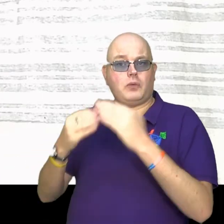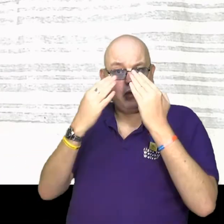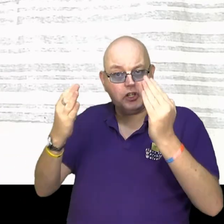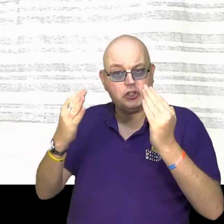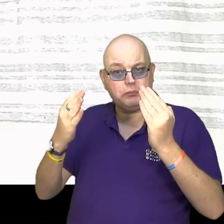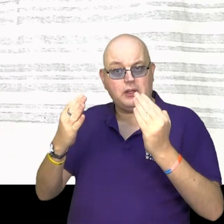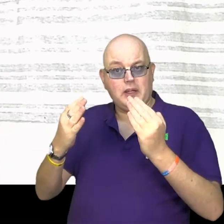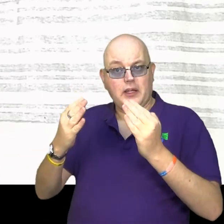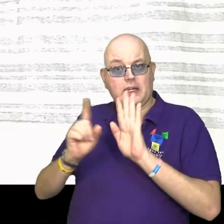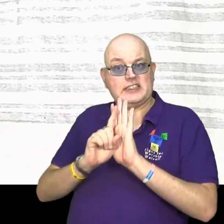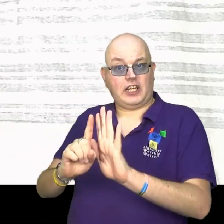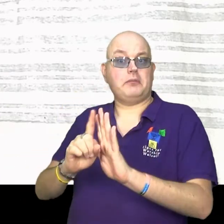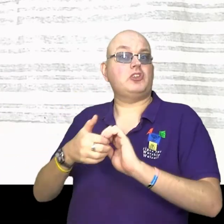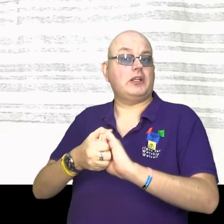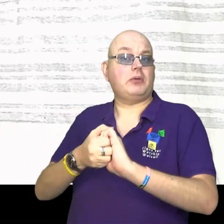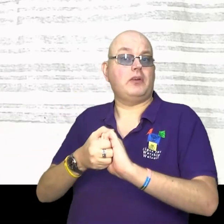and our discipleship.